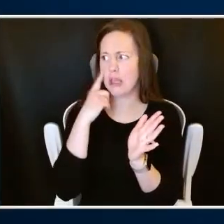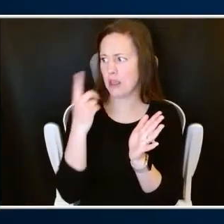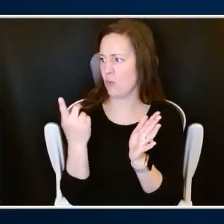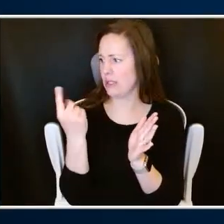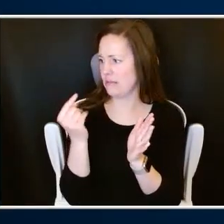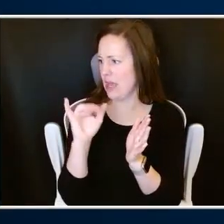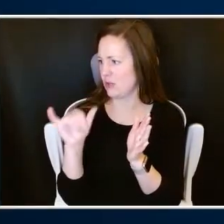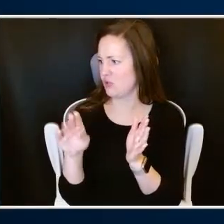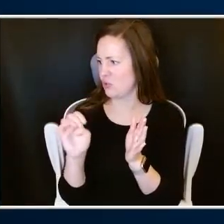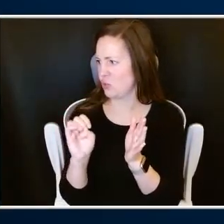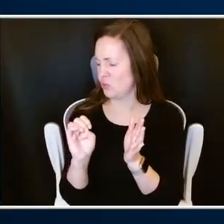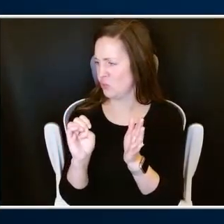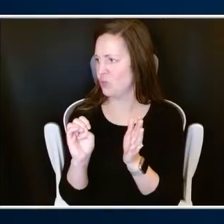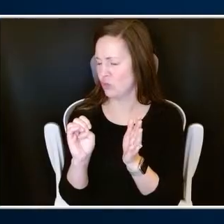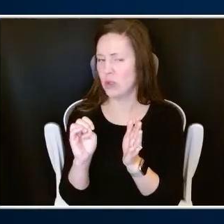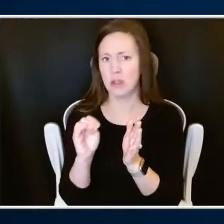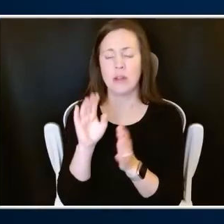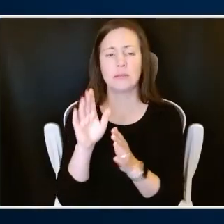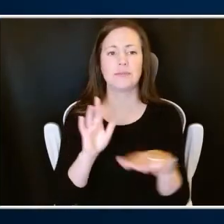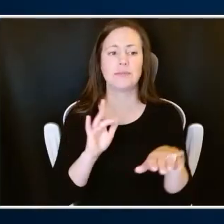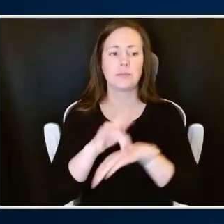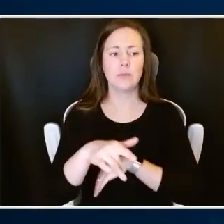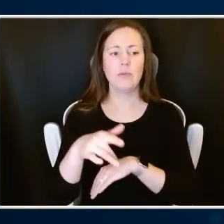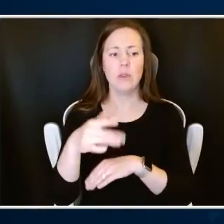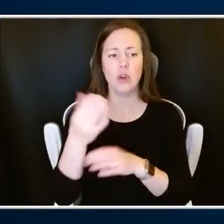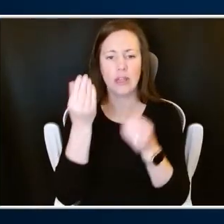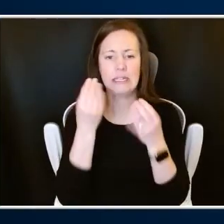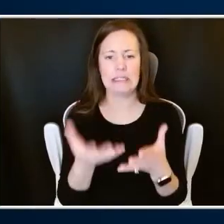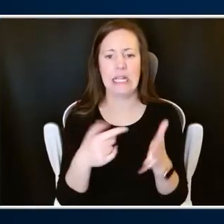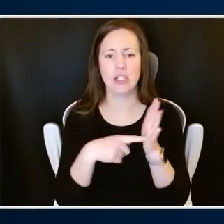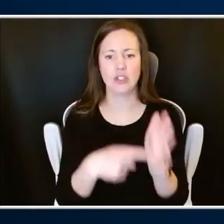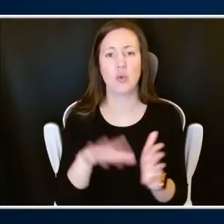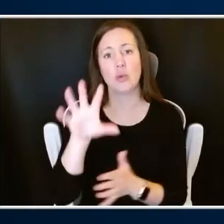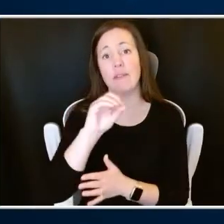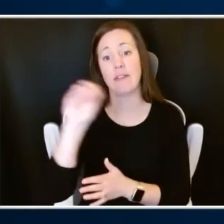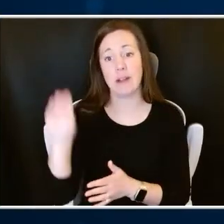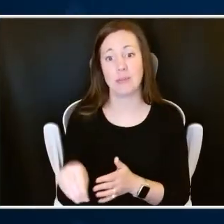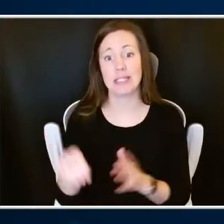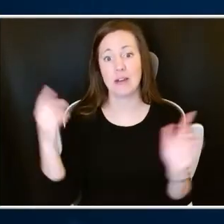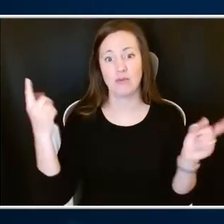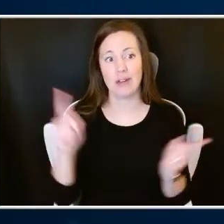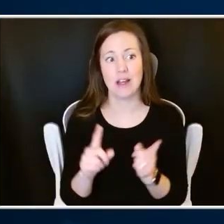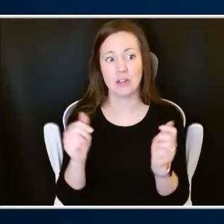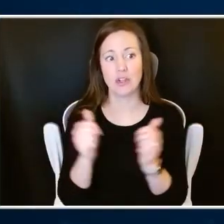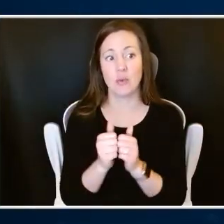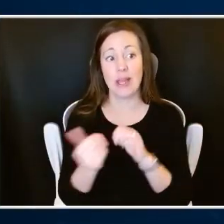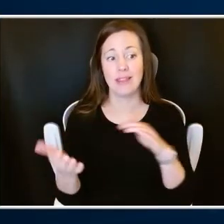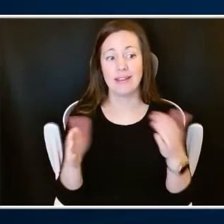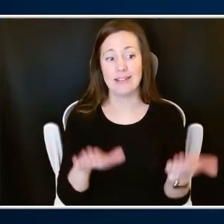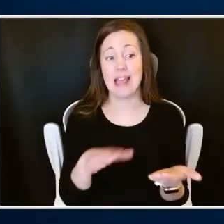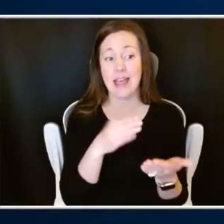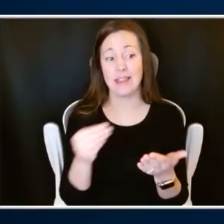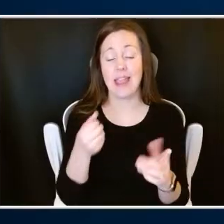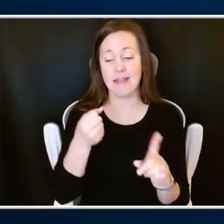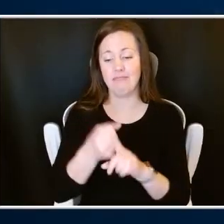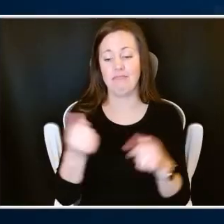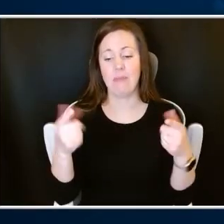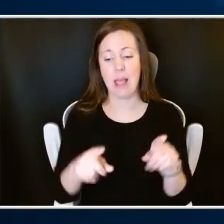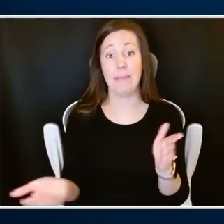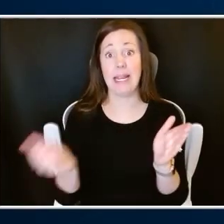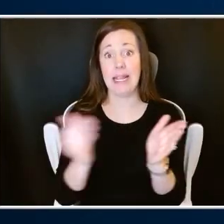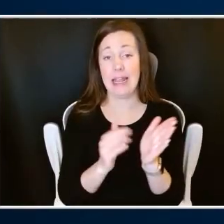June, the early data shows that there was a 50% reduction in death and recurrence of cancer when you